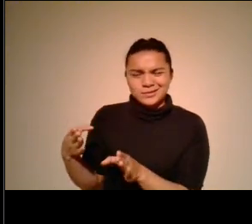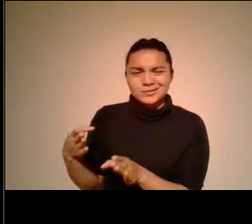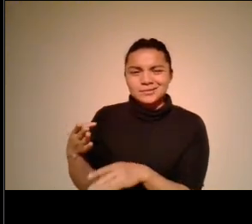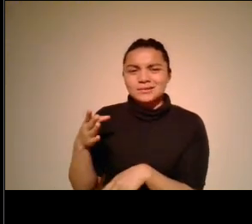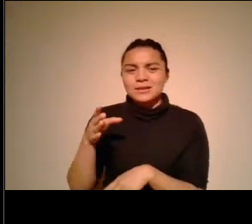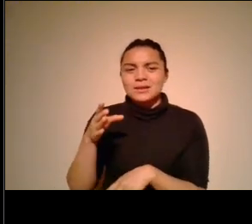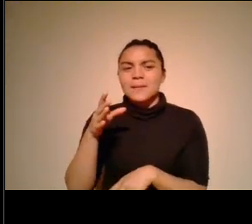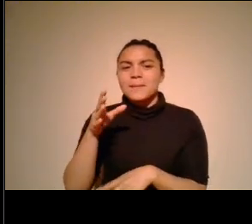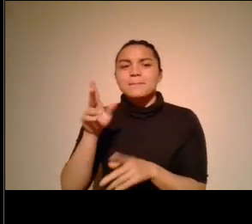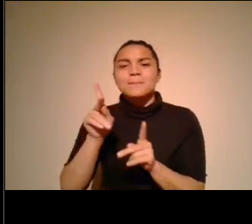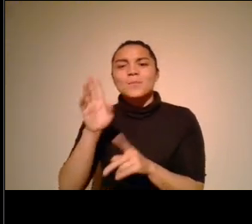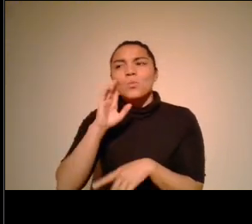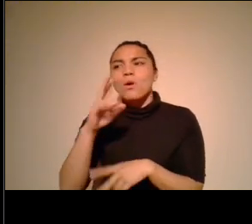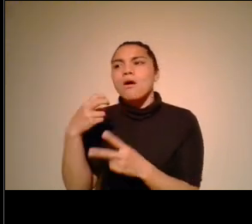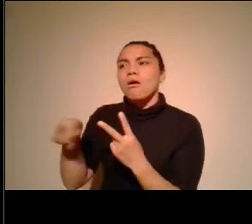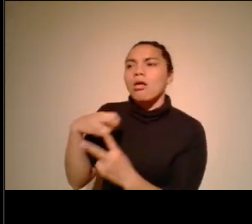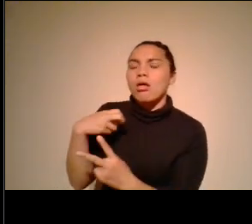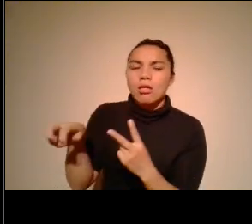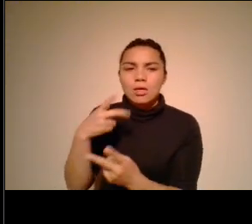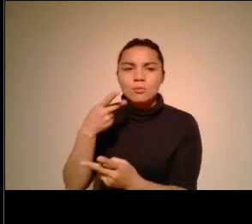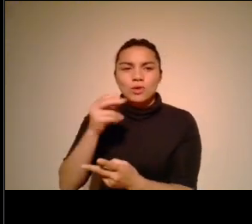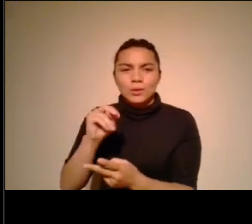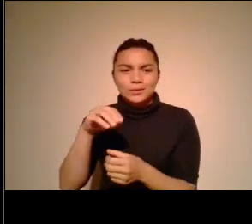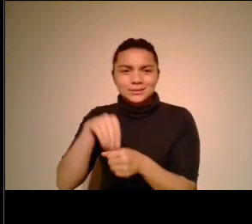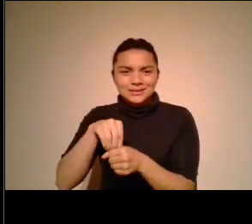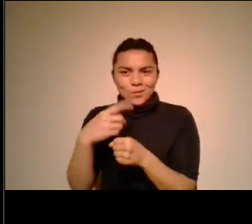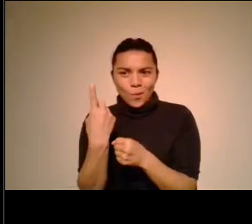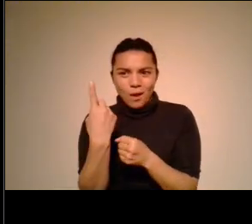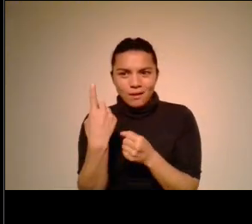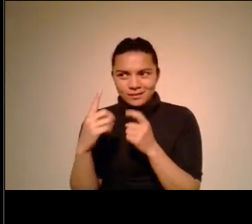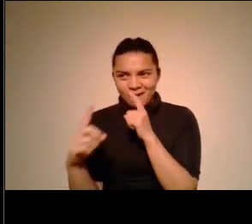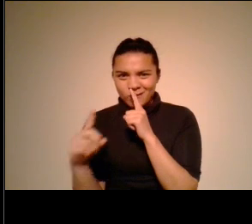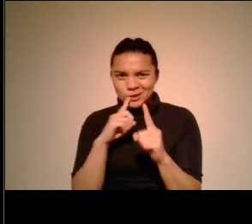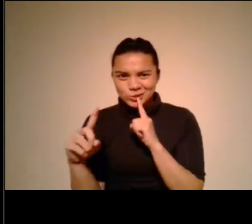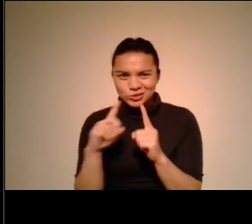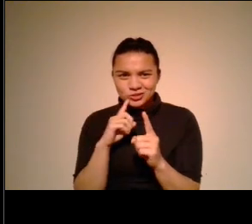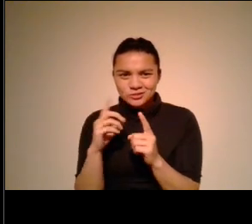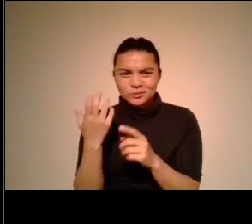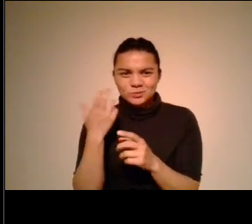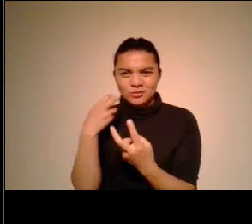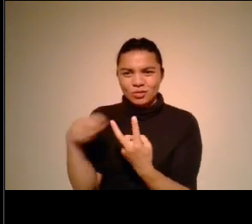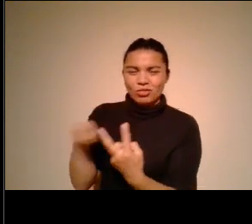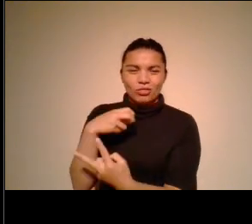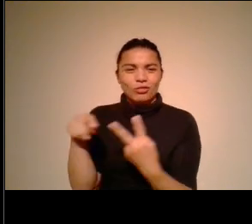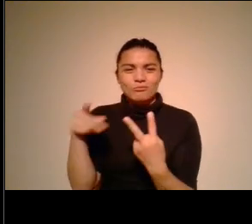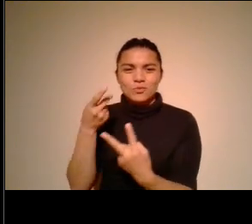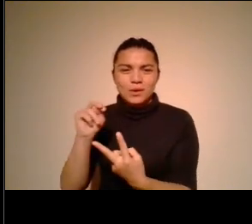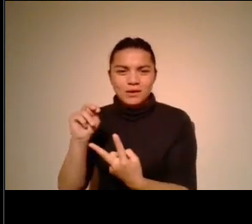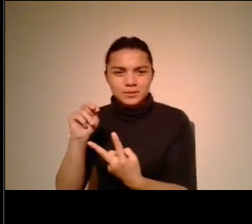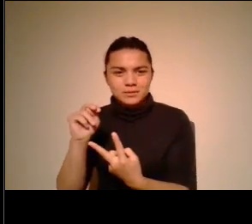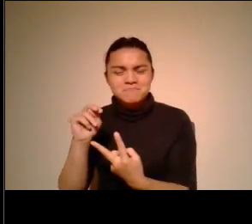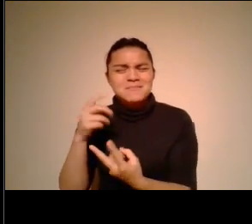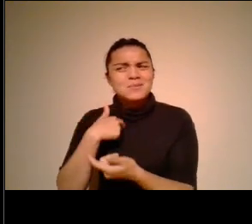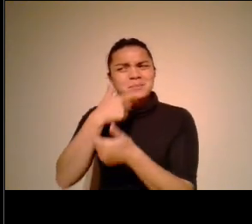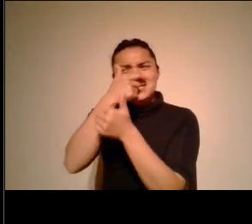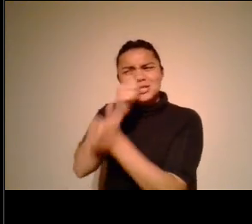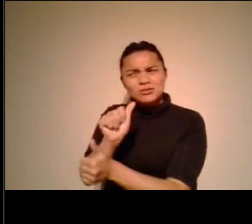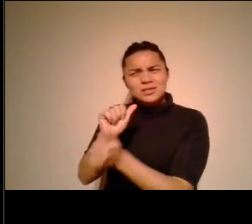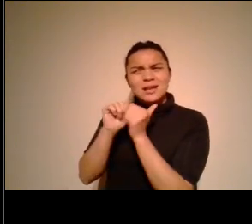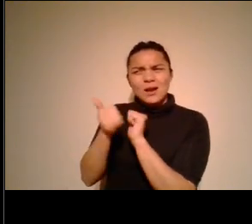people would switch pronouns like in the course of a single conversation. And I was really interested about how that was happening